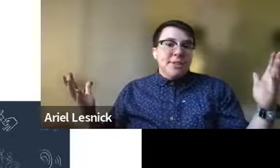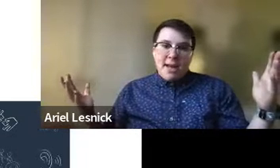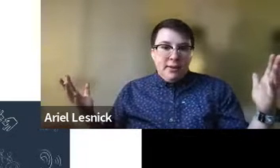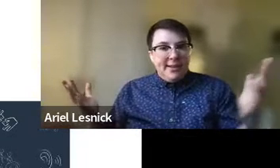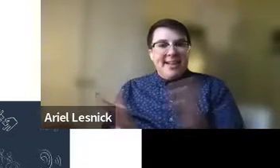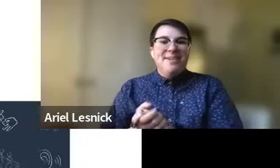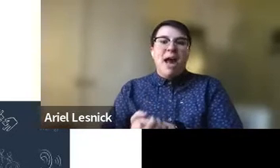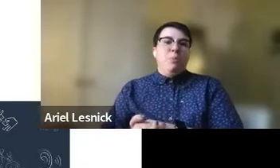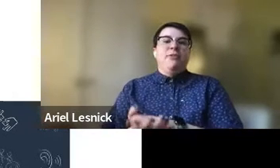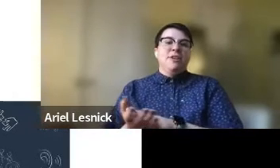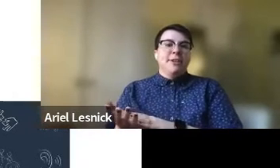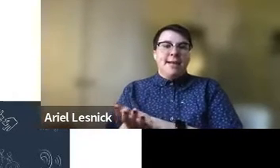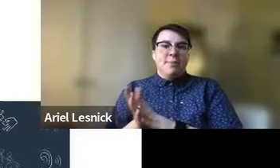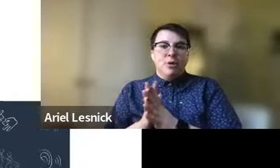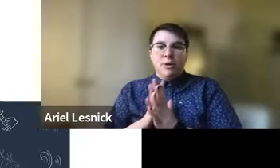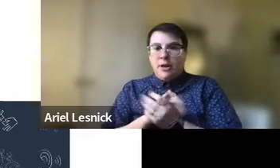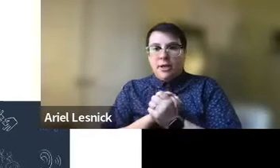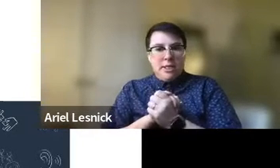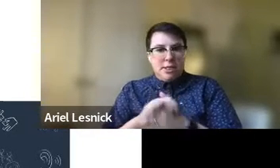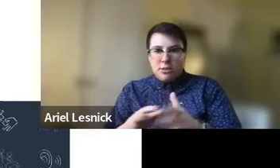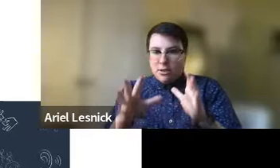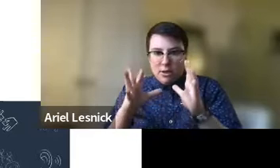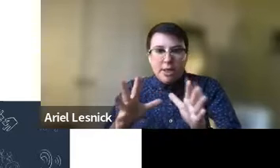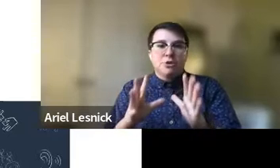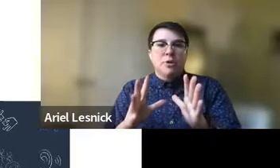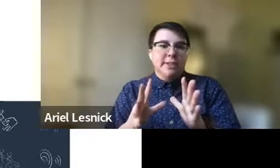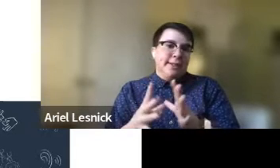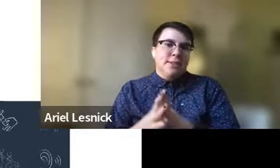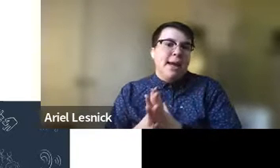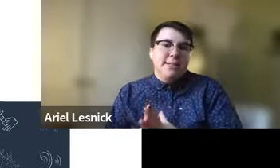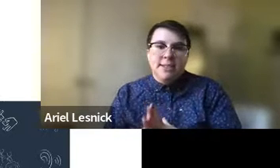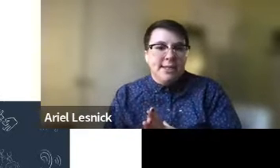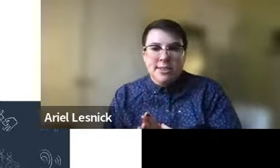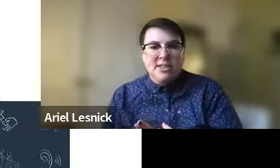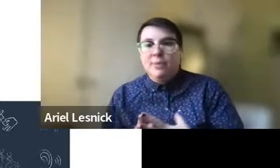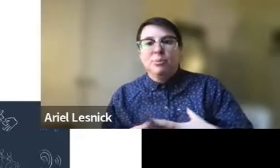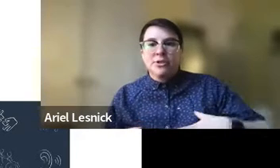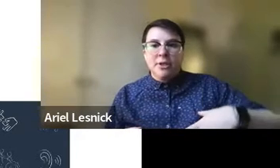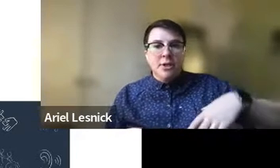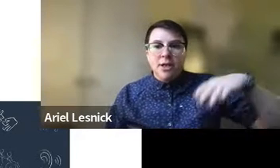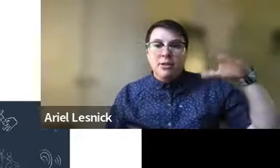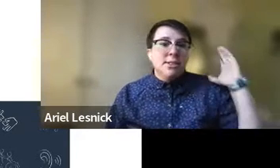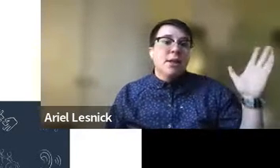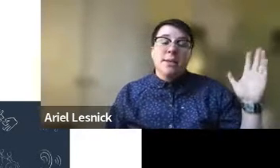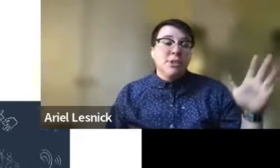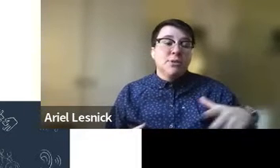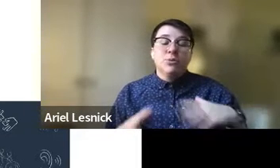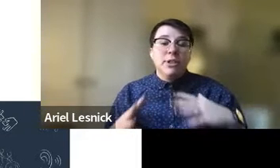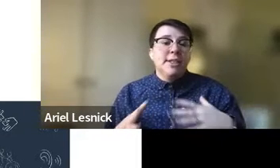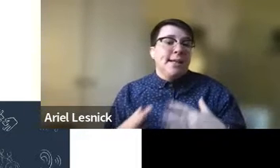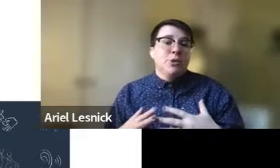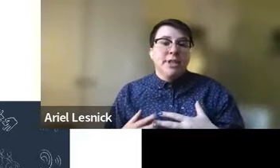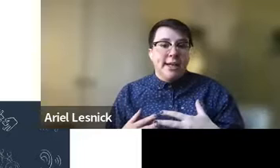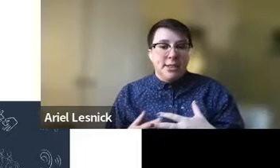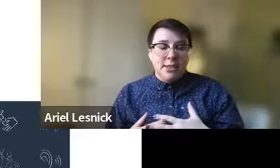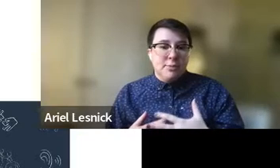So as you can tell, my professional and academic career is inextricably linked to my identity as a disabled person. This concept is a